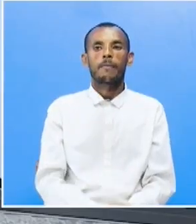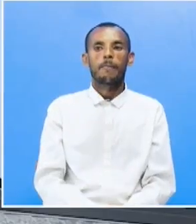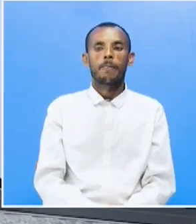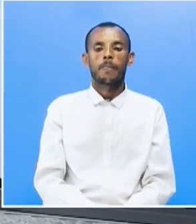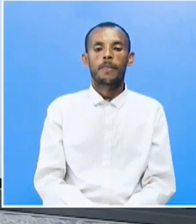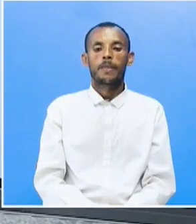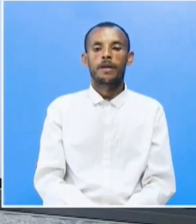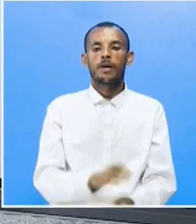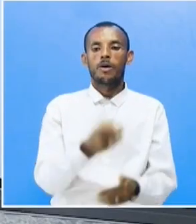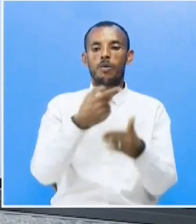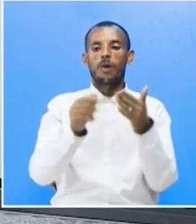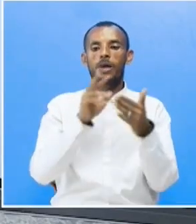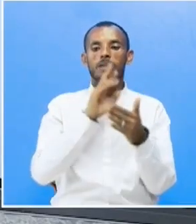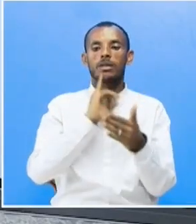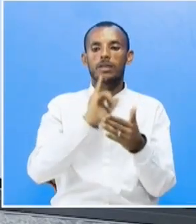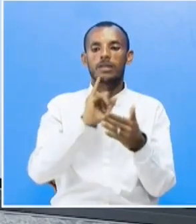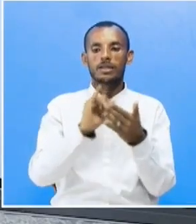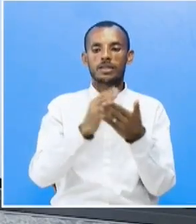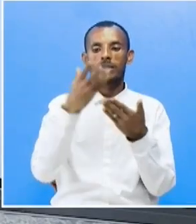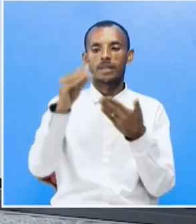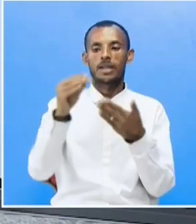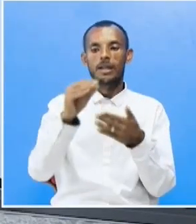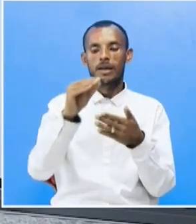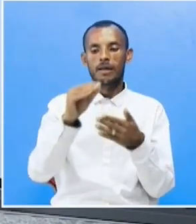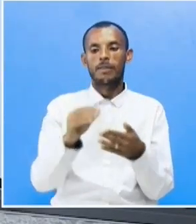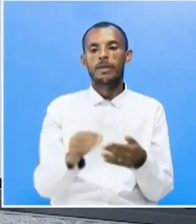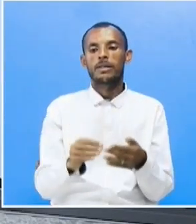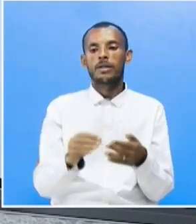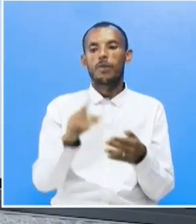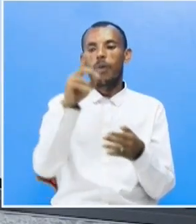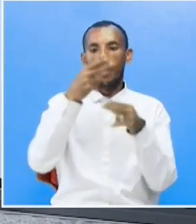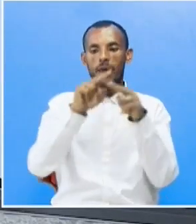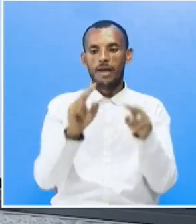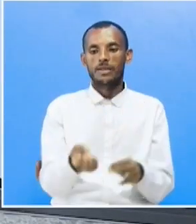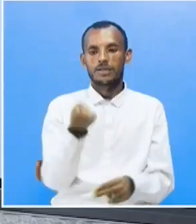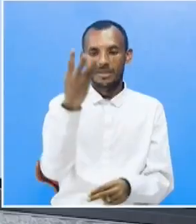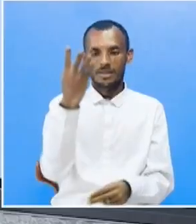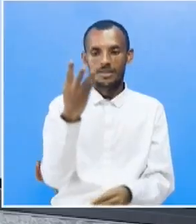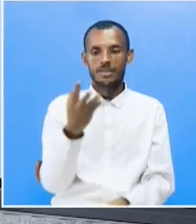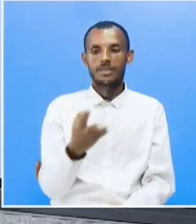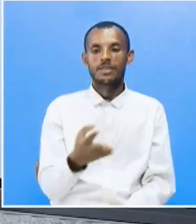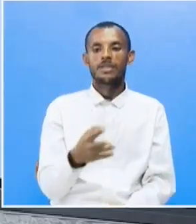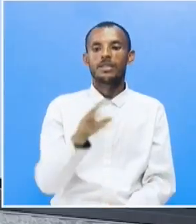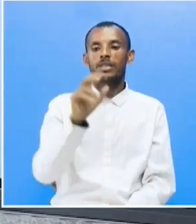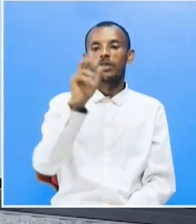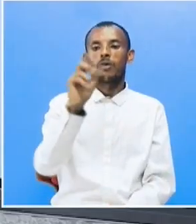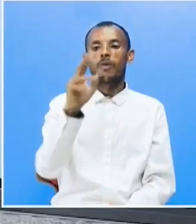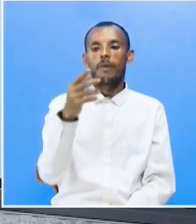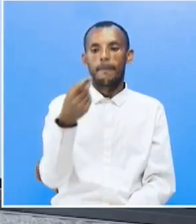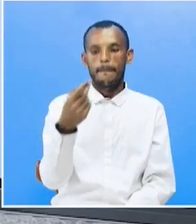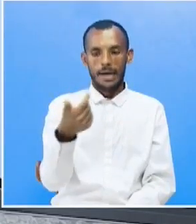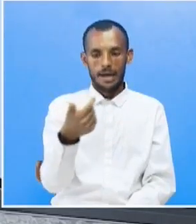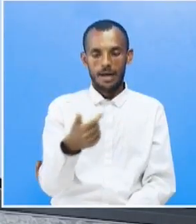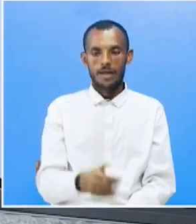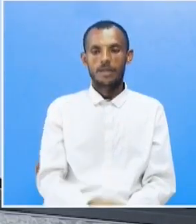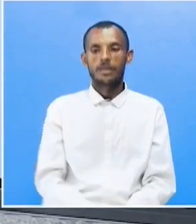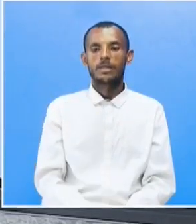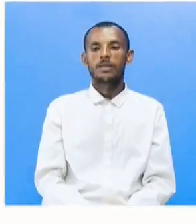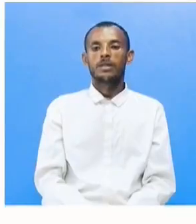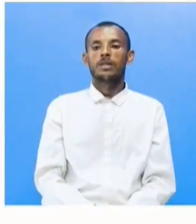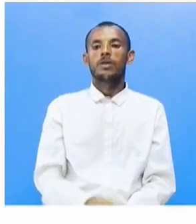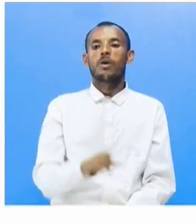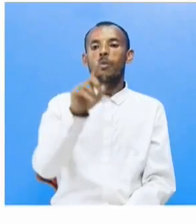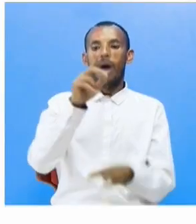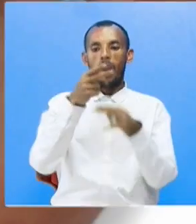what is the selling price of one egg? It is 12 birr. Therefore, one